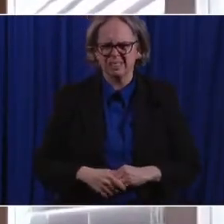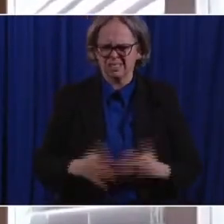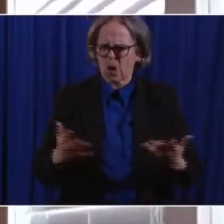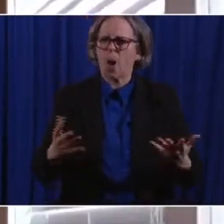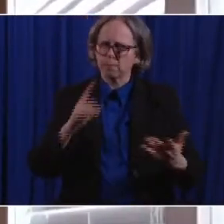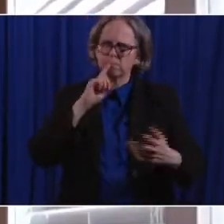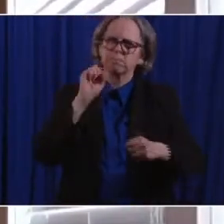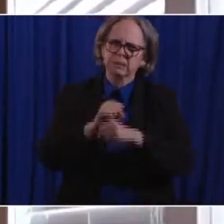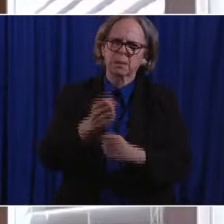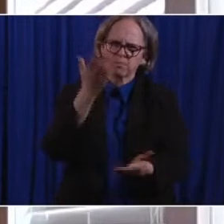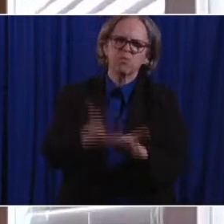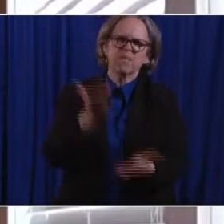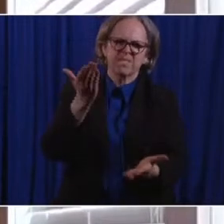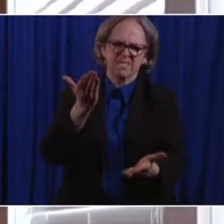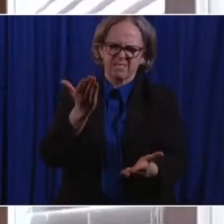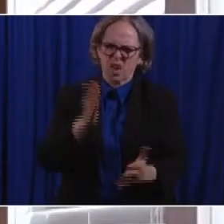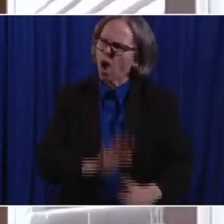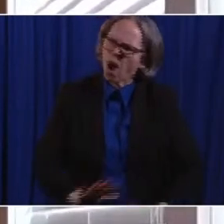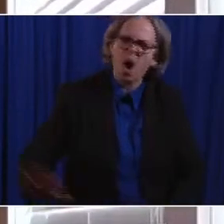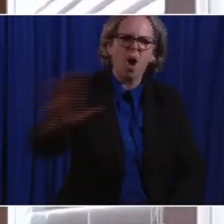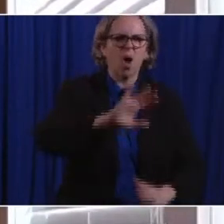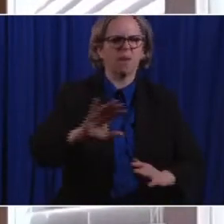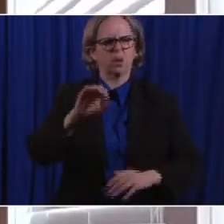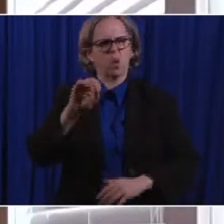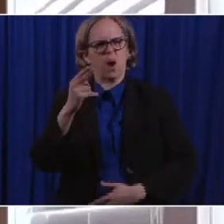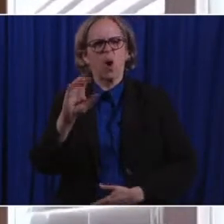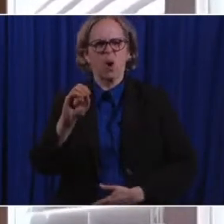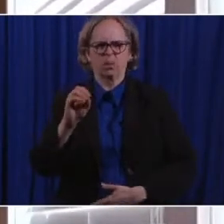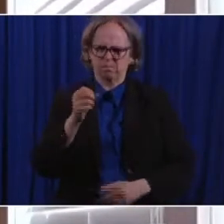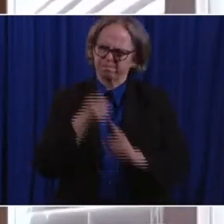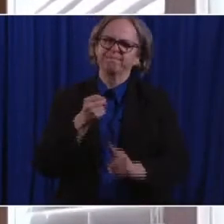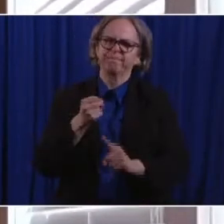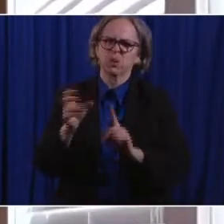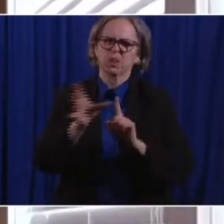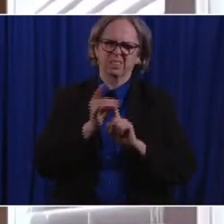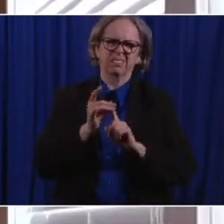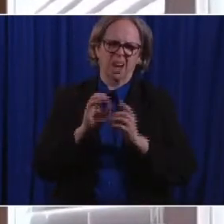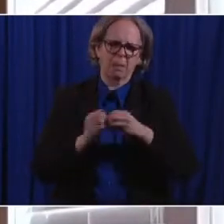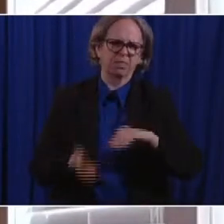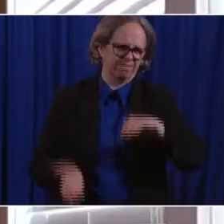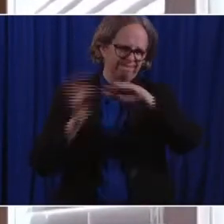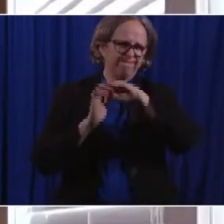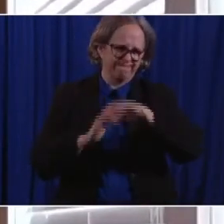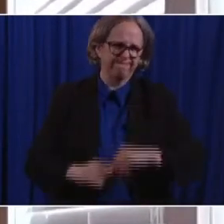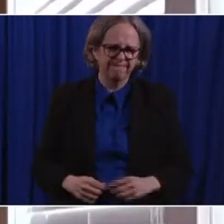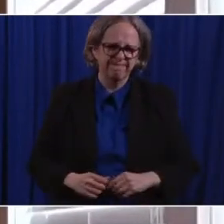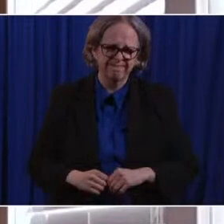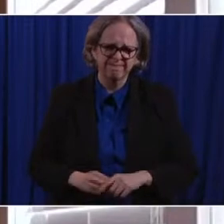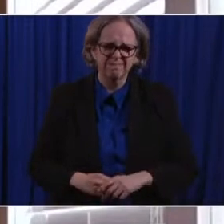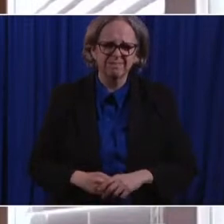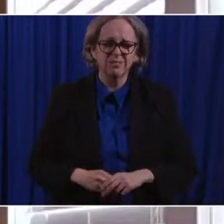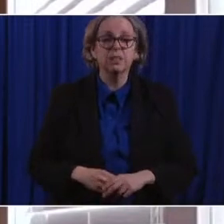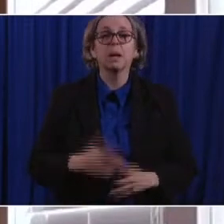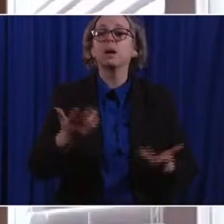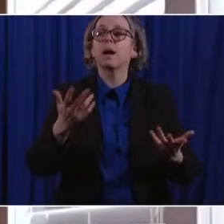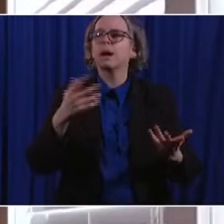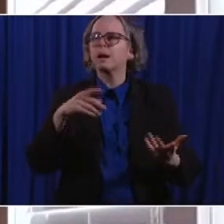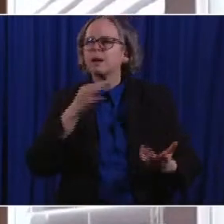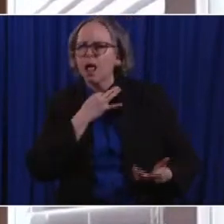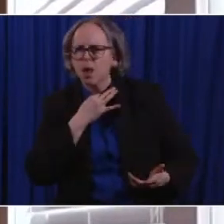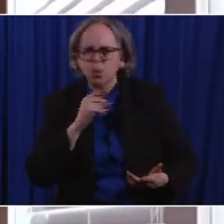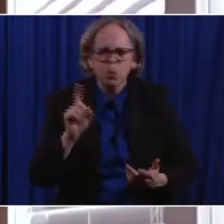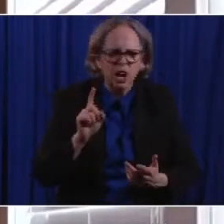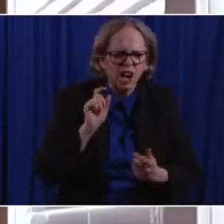variants, many of our highest case counts and almost half of our variant detections are in our northern Zone